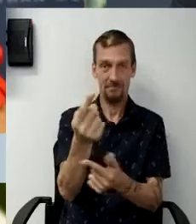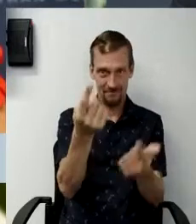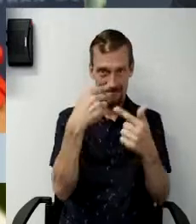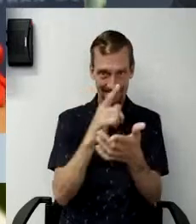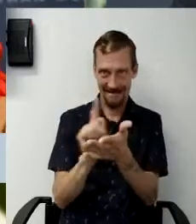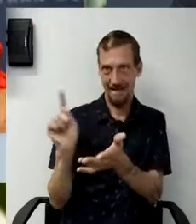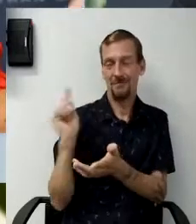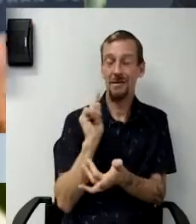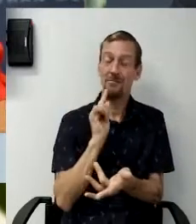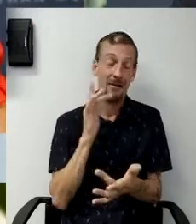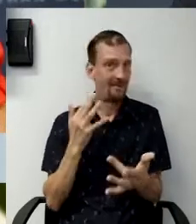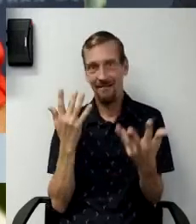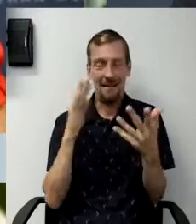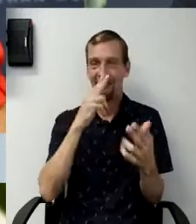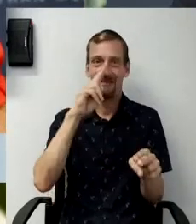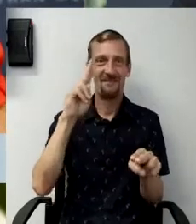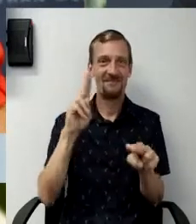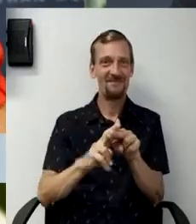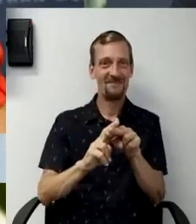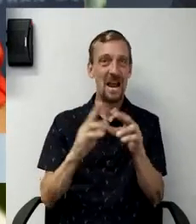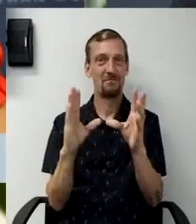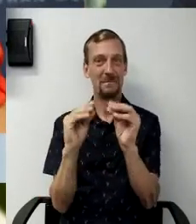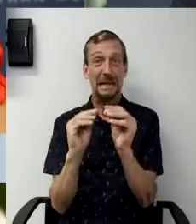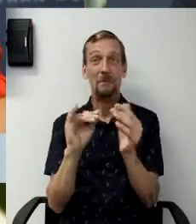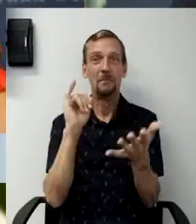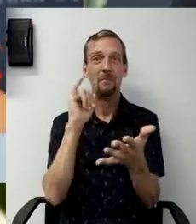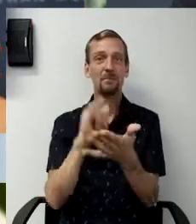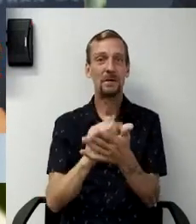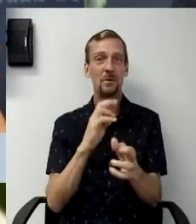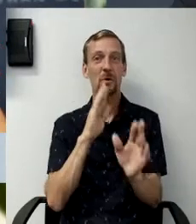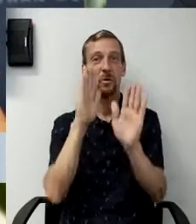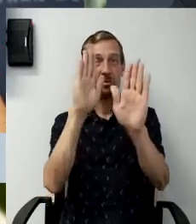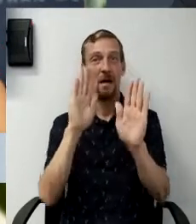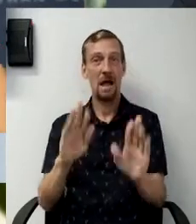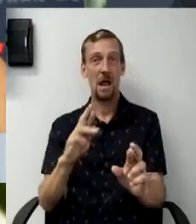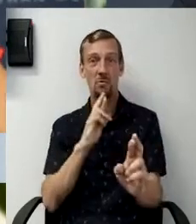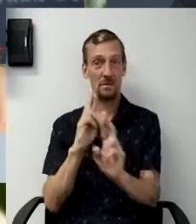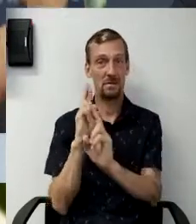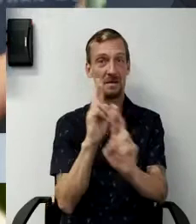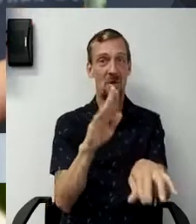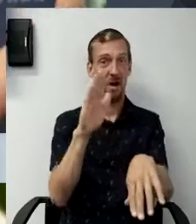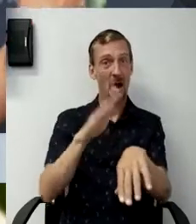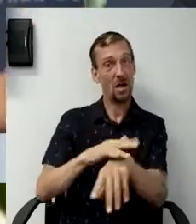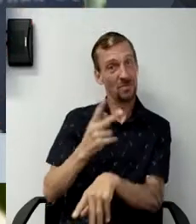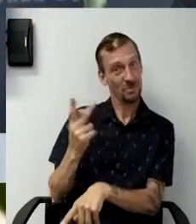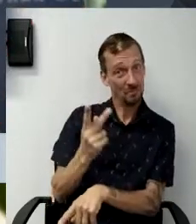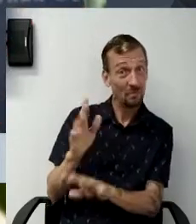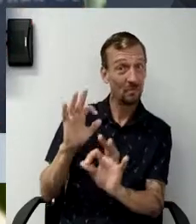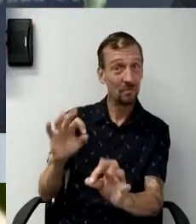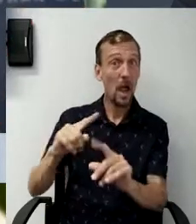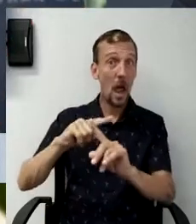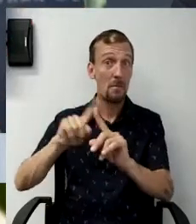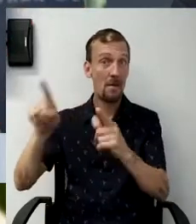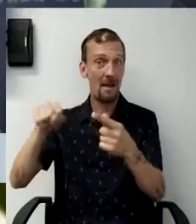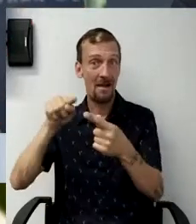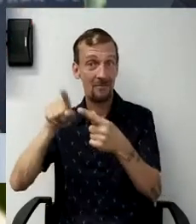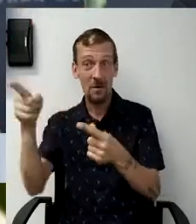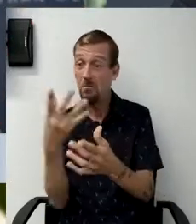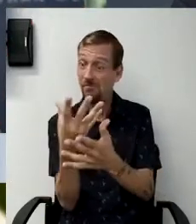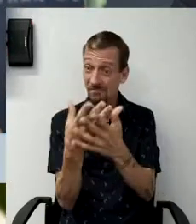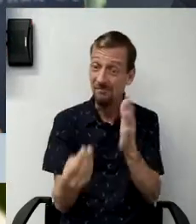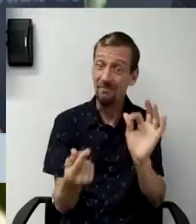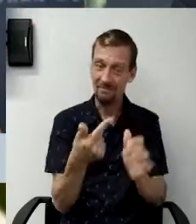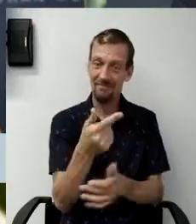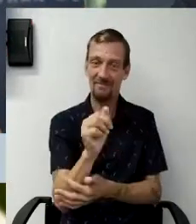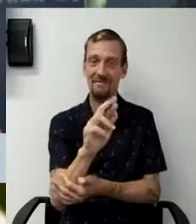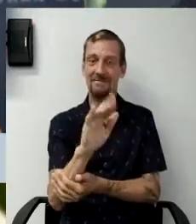a couple of you respond on how what a great job they did. So rest assured that when you are gone,